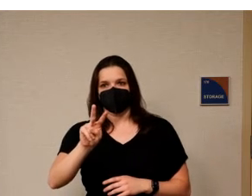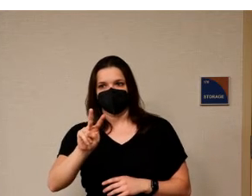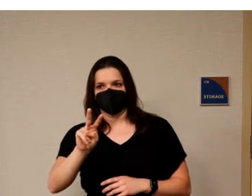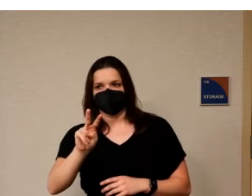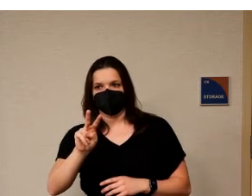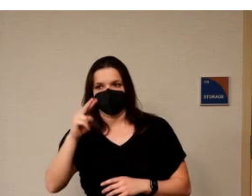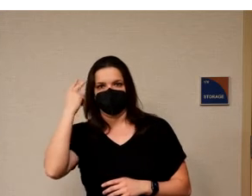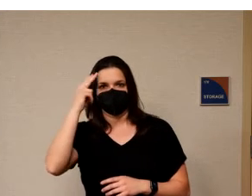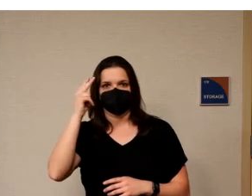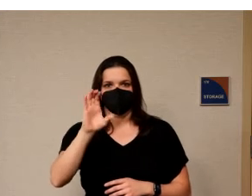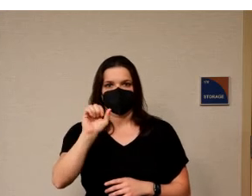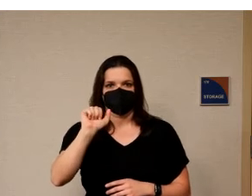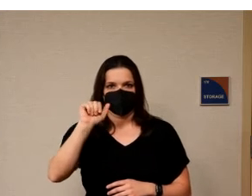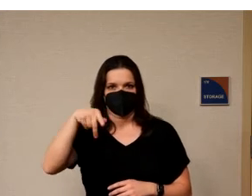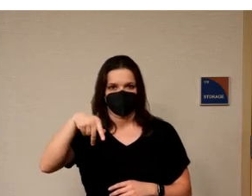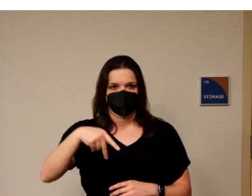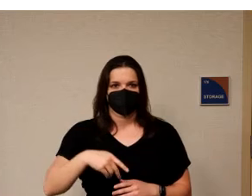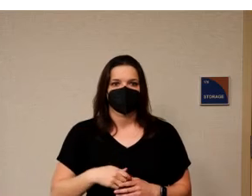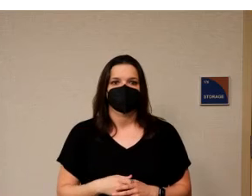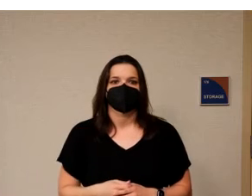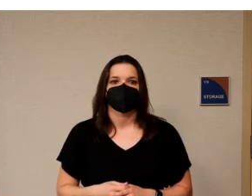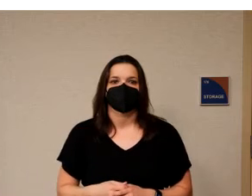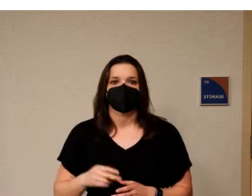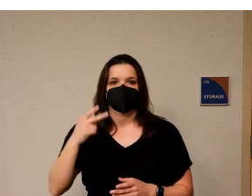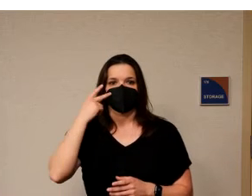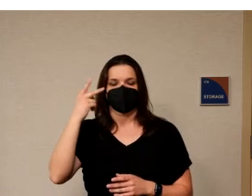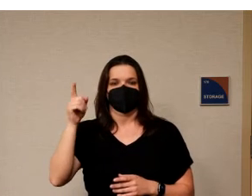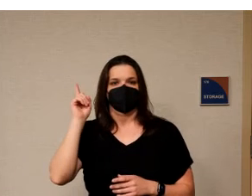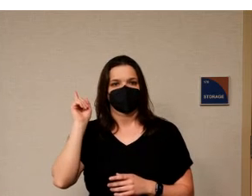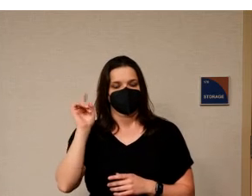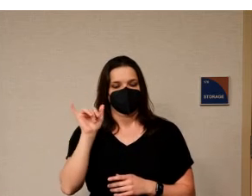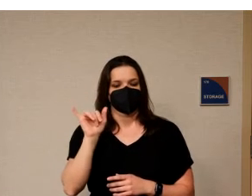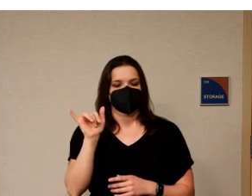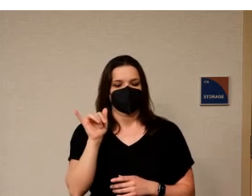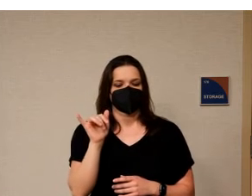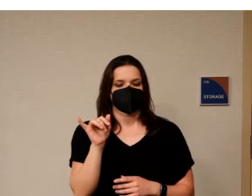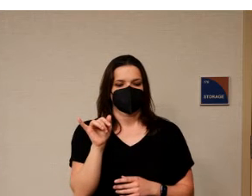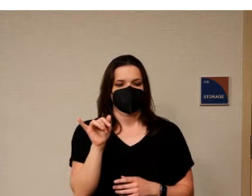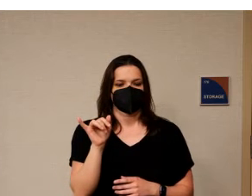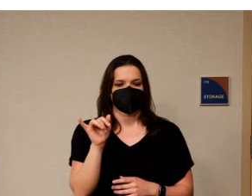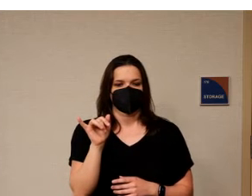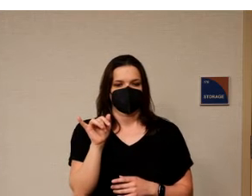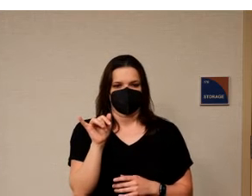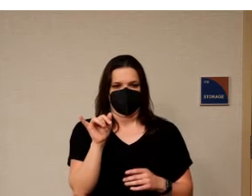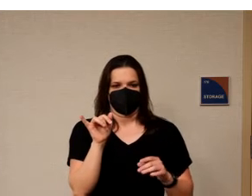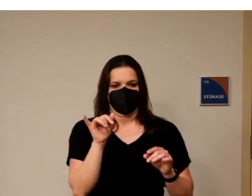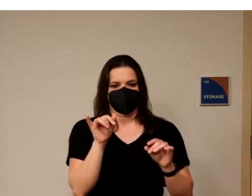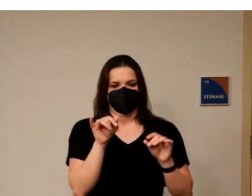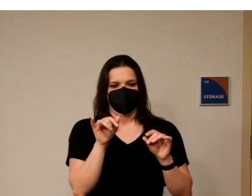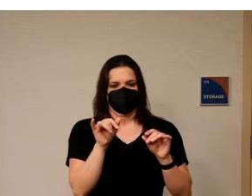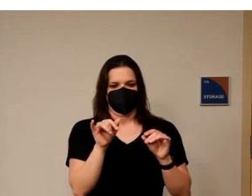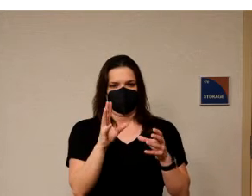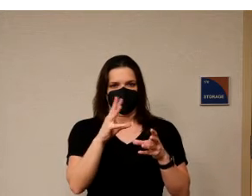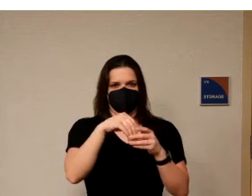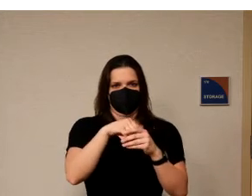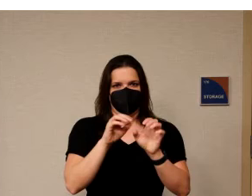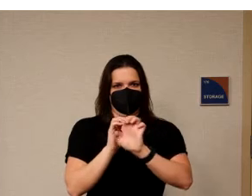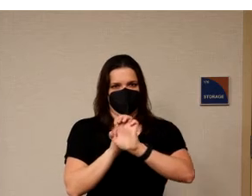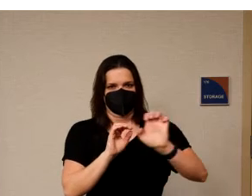43.92 Hispanic CVAP. And you can see this one, the goal here kind of mostly takes in